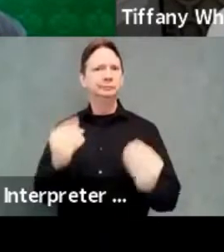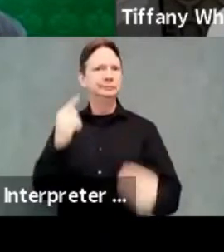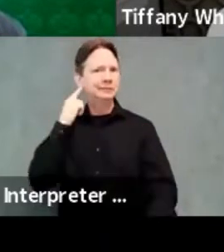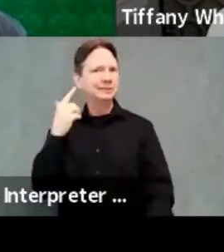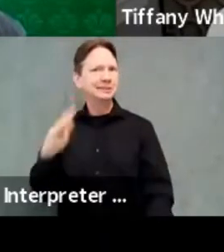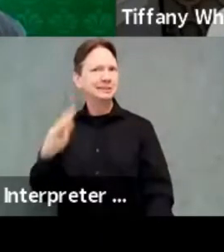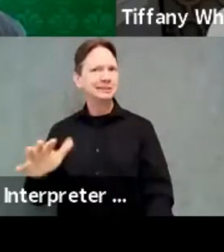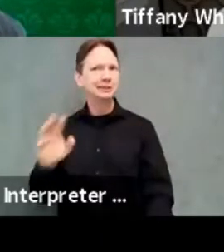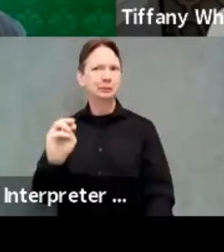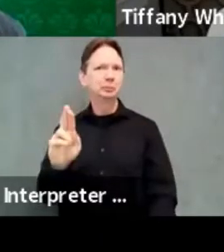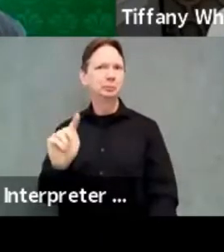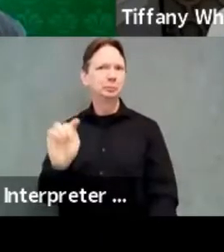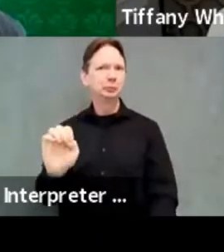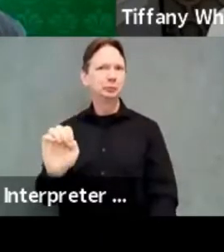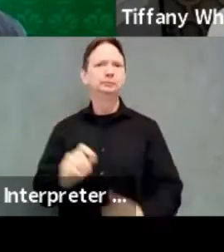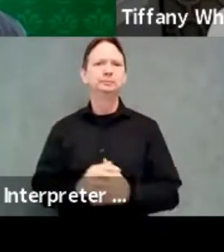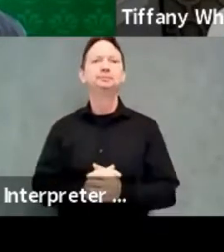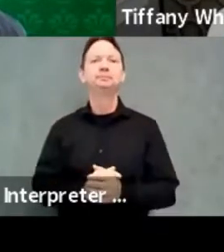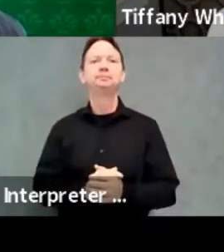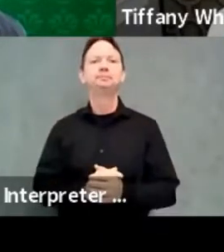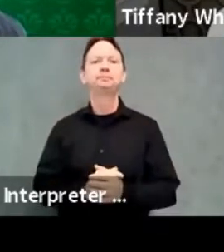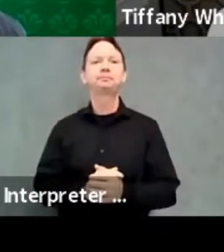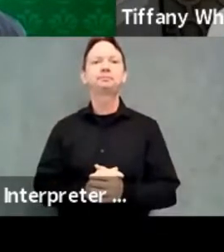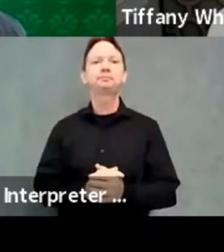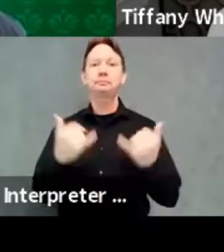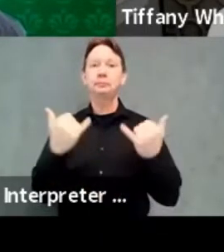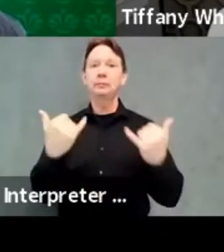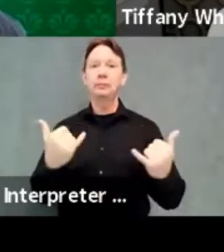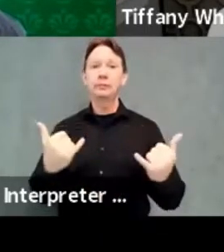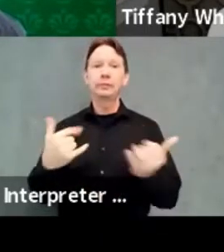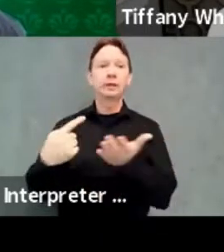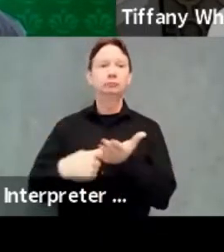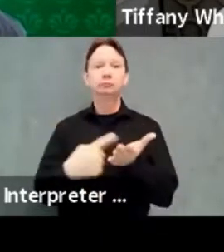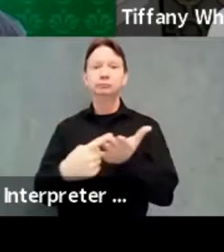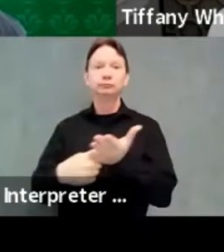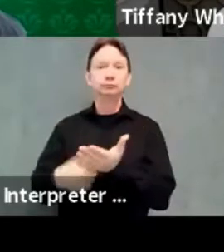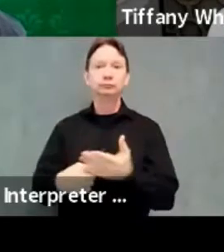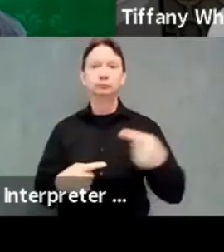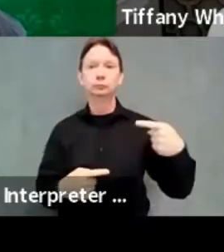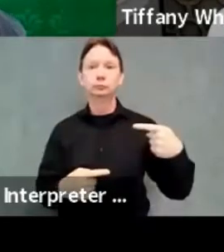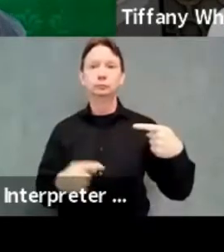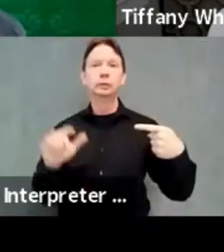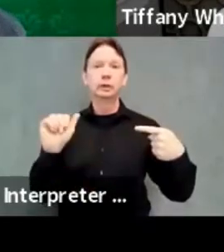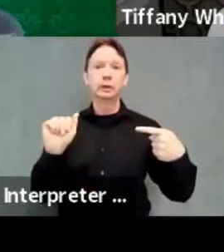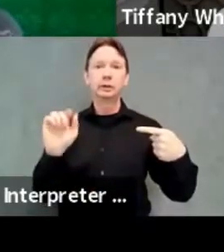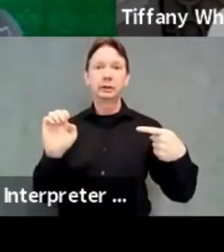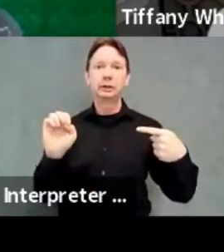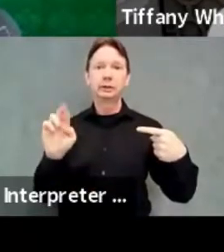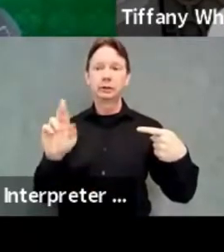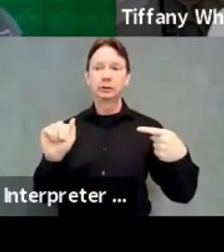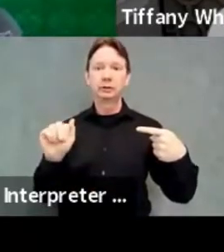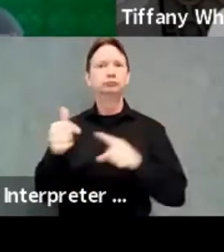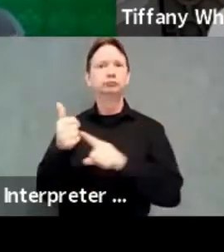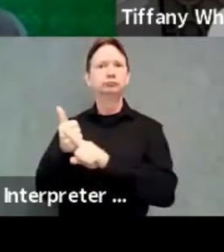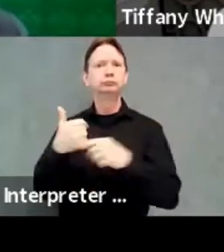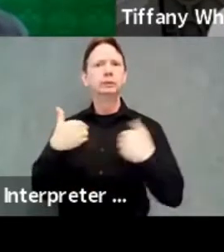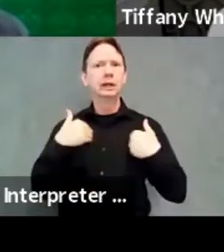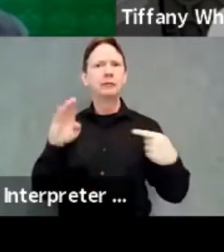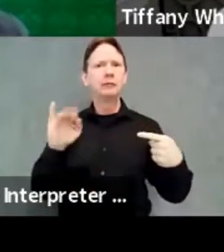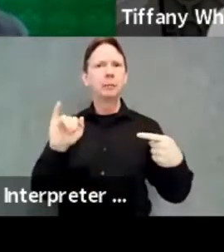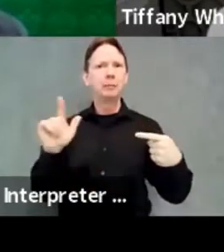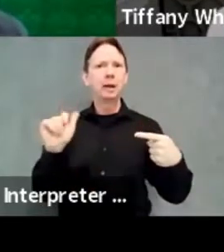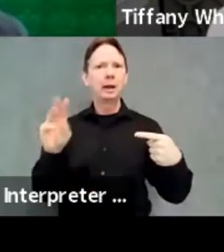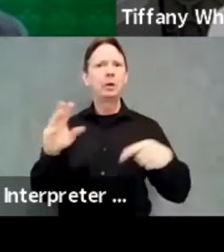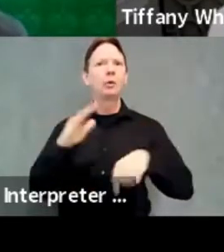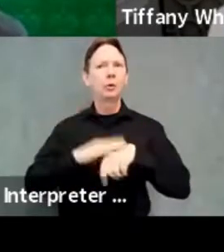the things is AERA has a set of bylaws, just like SIGs have their own bylaws. AERA has a set of bylaws which are available on the website. You may want to